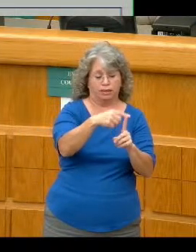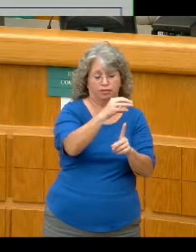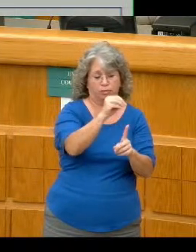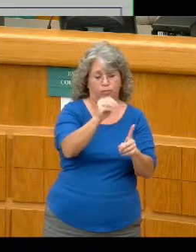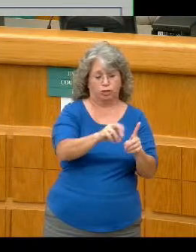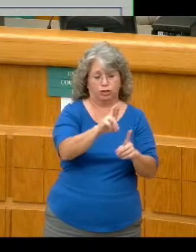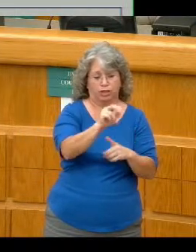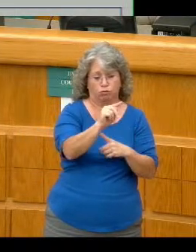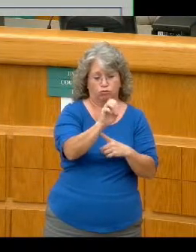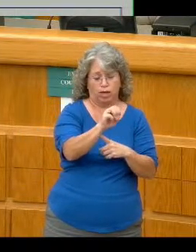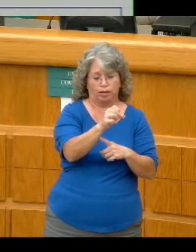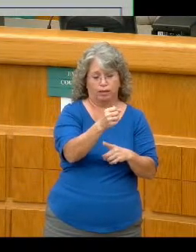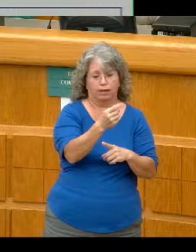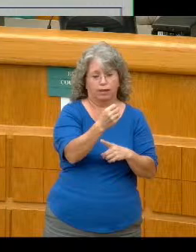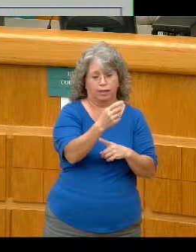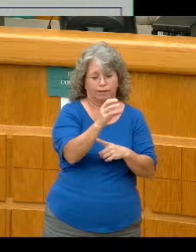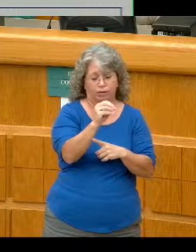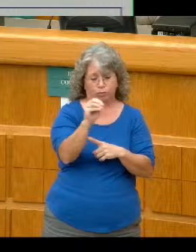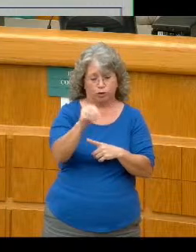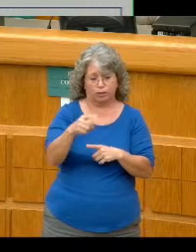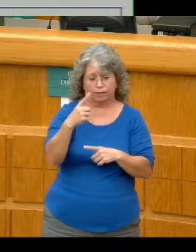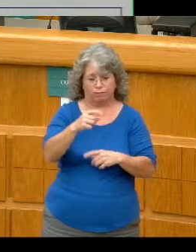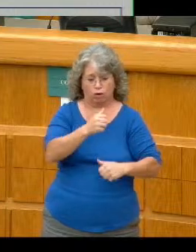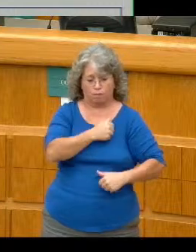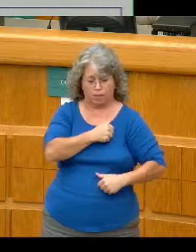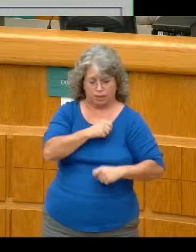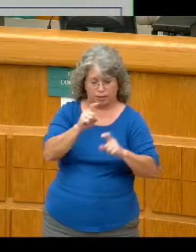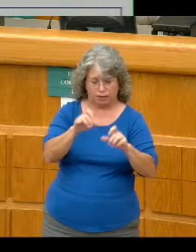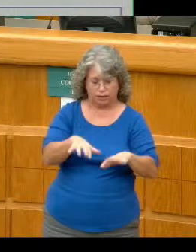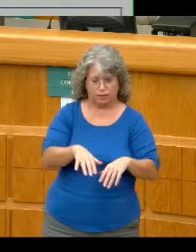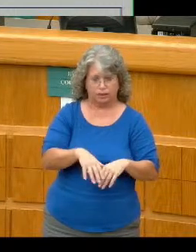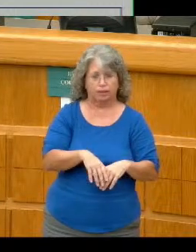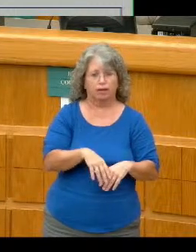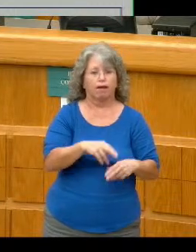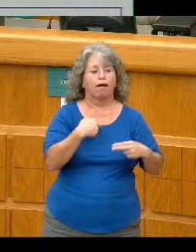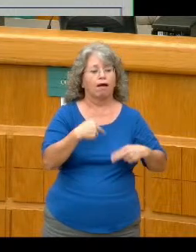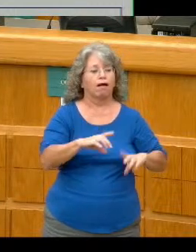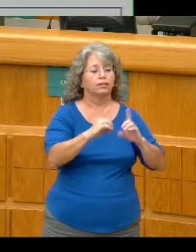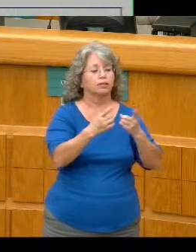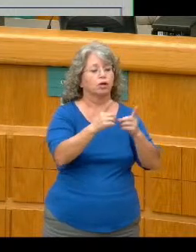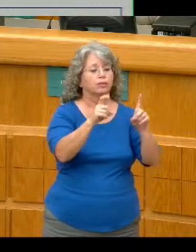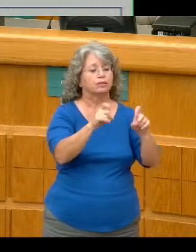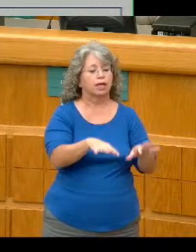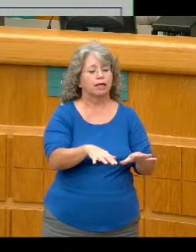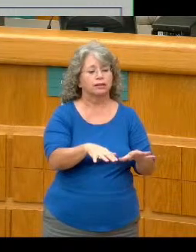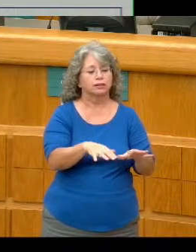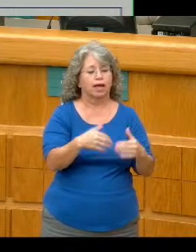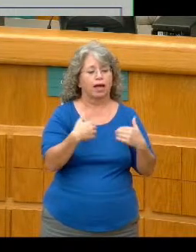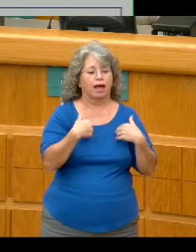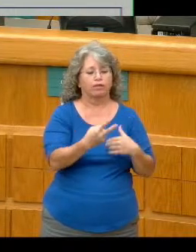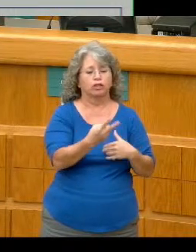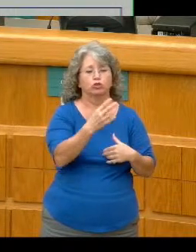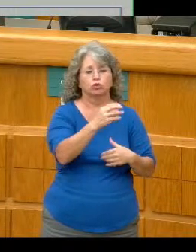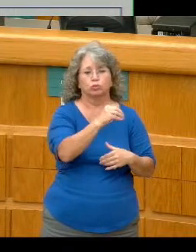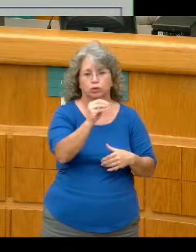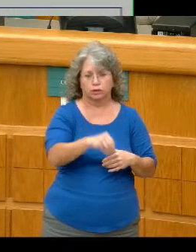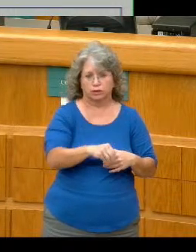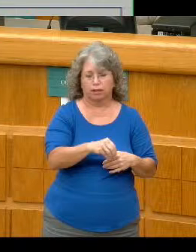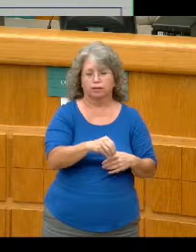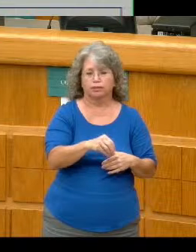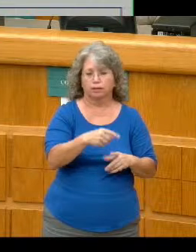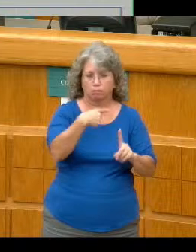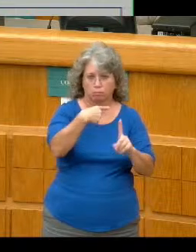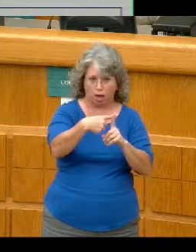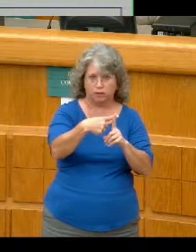for today of 11% estimated for the mobile testing station and 2% for the public health department. So these are